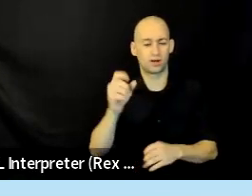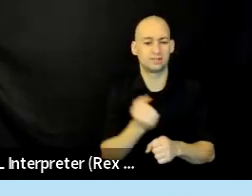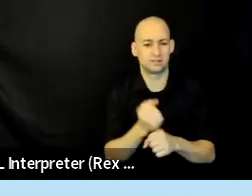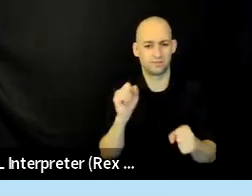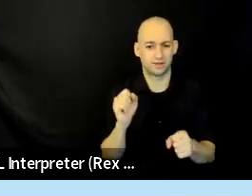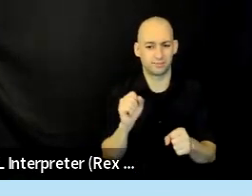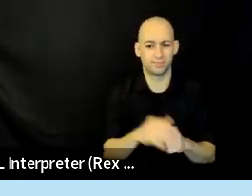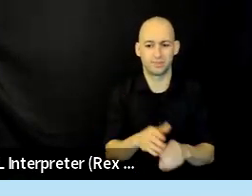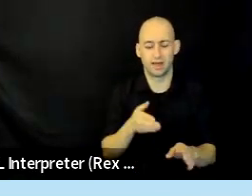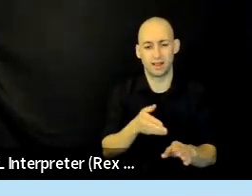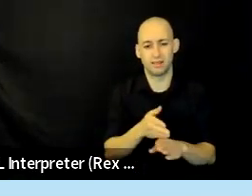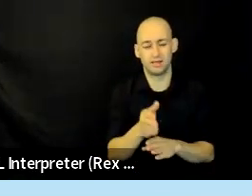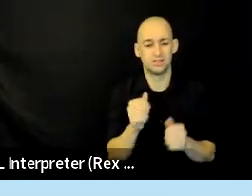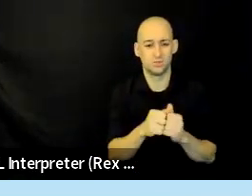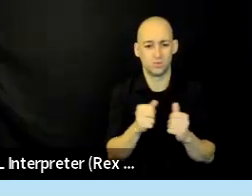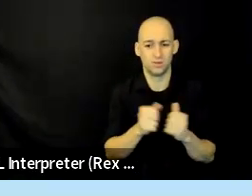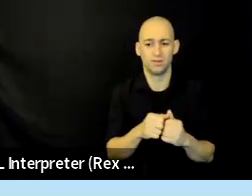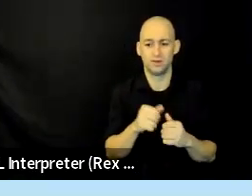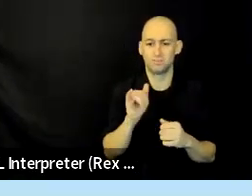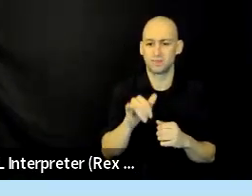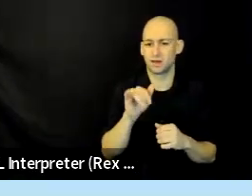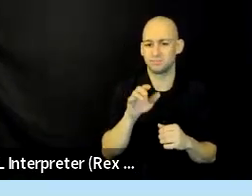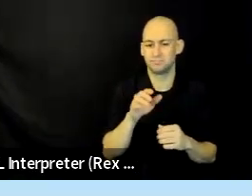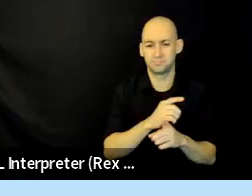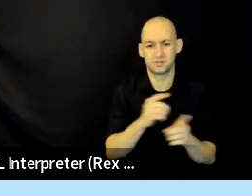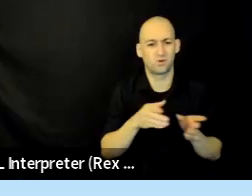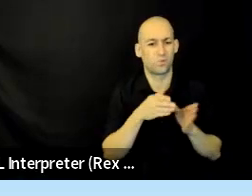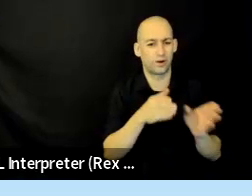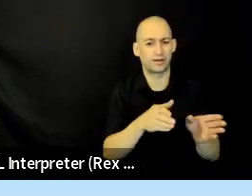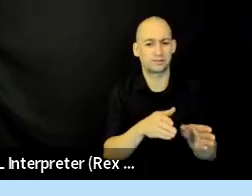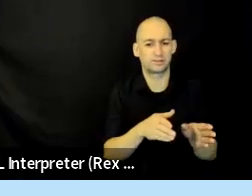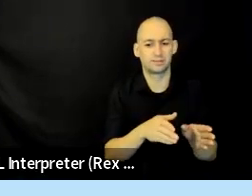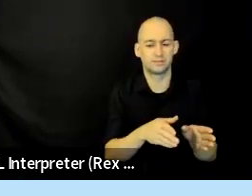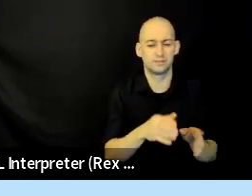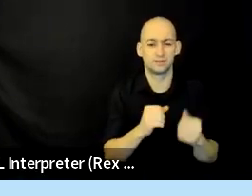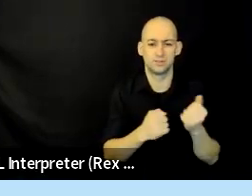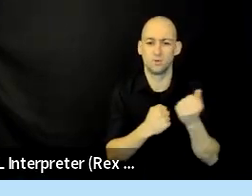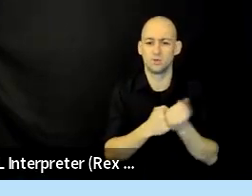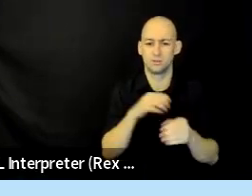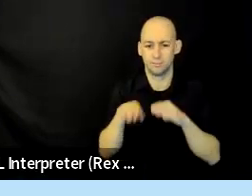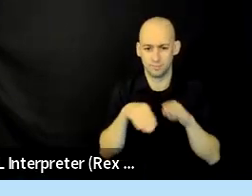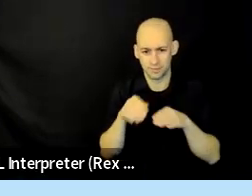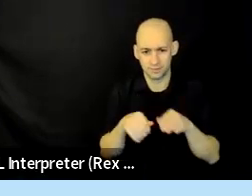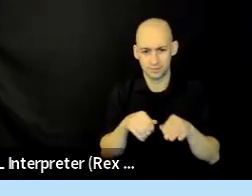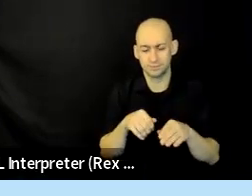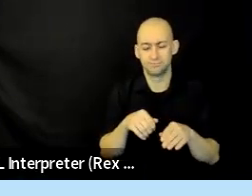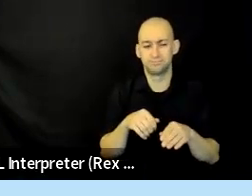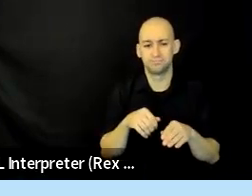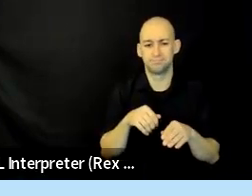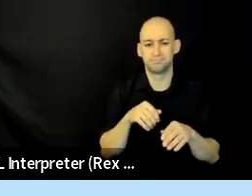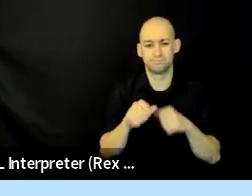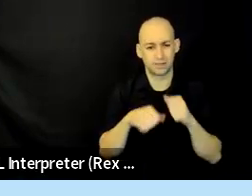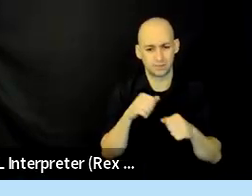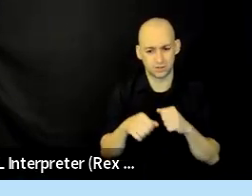department's goal of connecting the multimodal transportation network by improving bicycle and pedestrian travel. Also, the project aligns